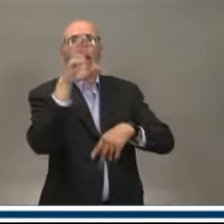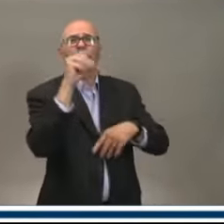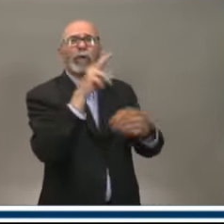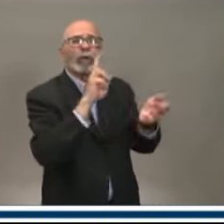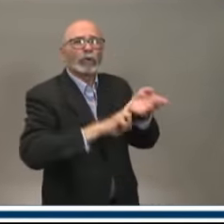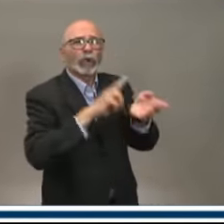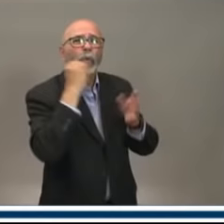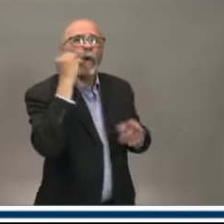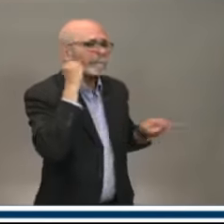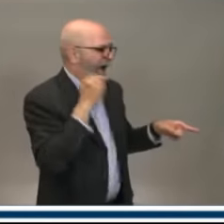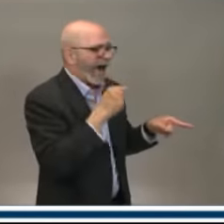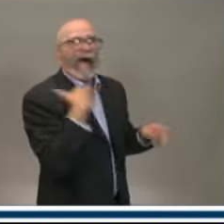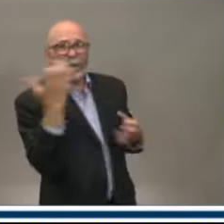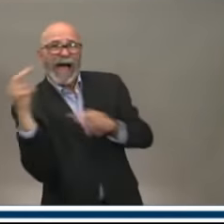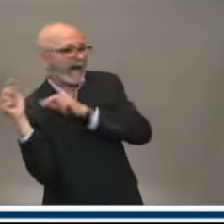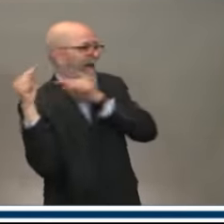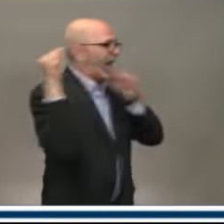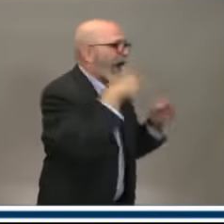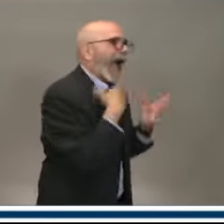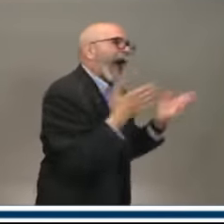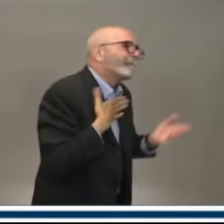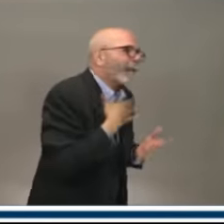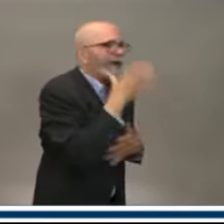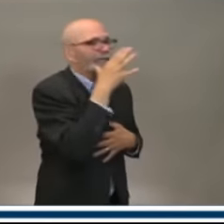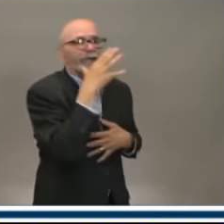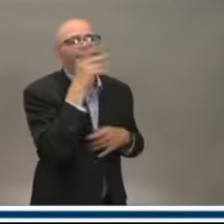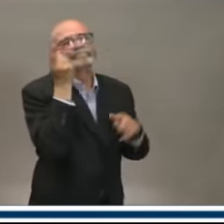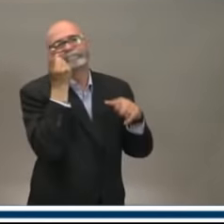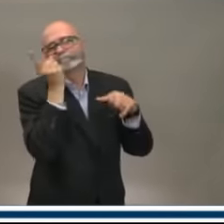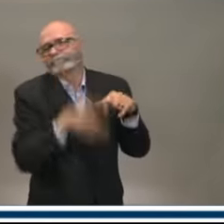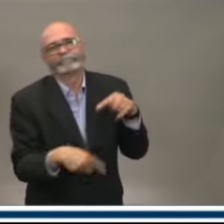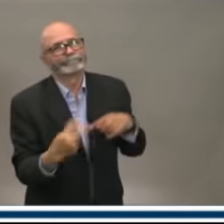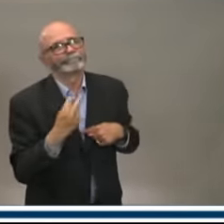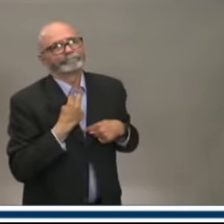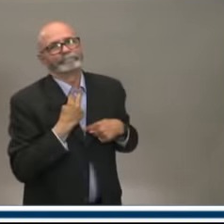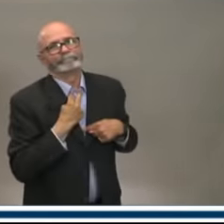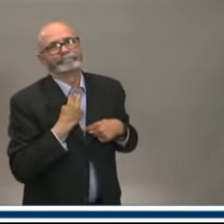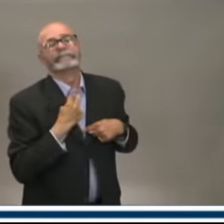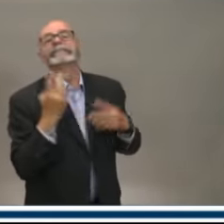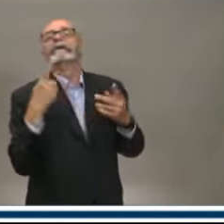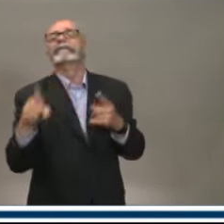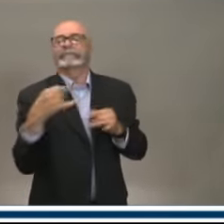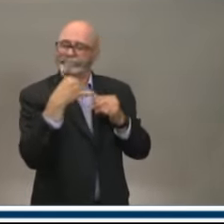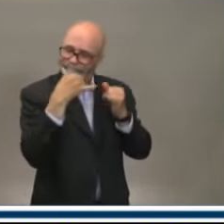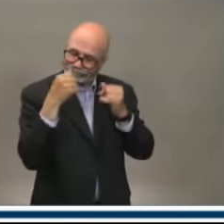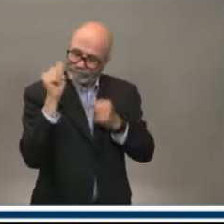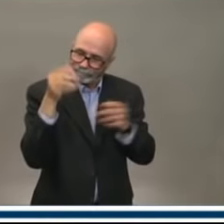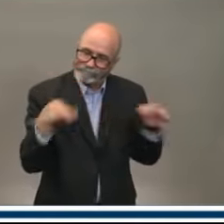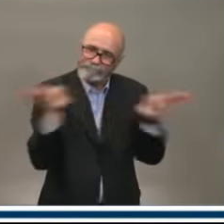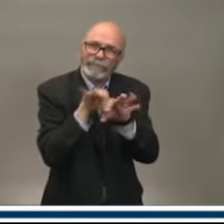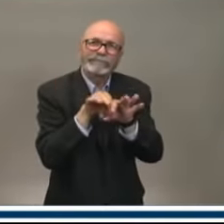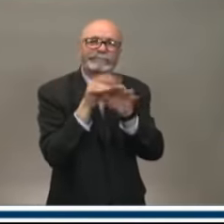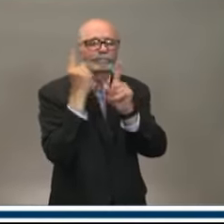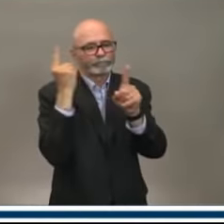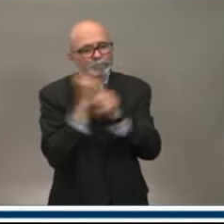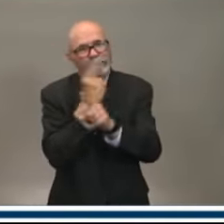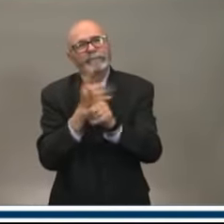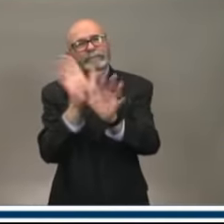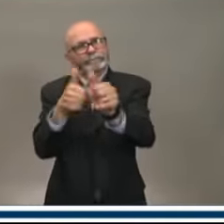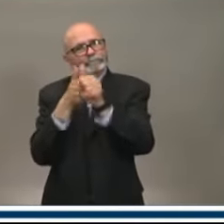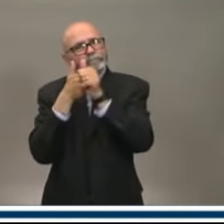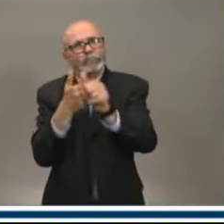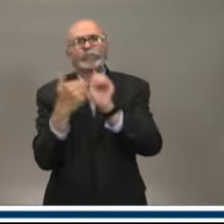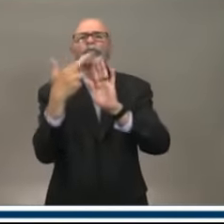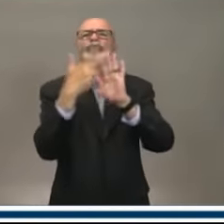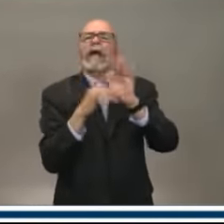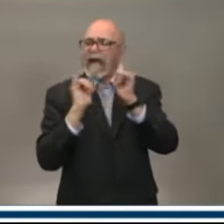be able to visit them. But it's important at this time that it's essential that we continue to take the appropriate steps that have